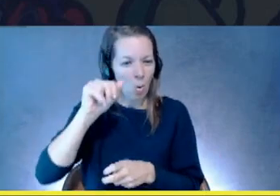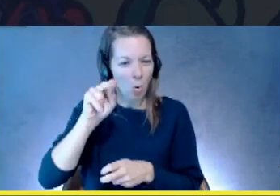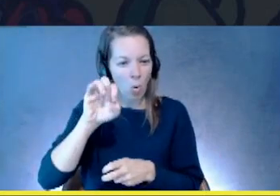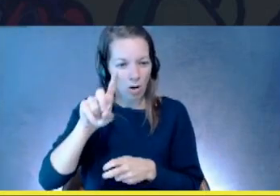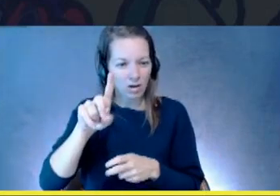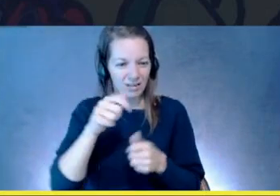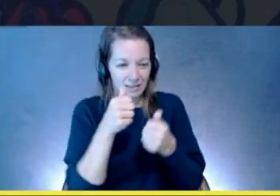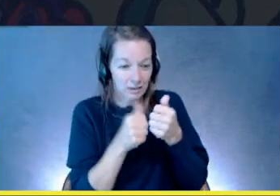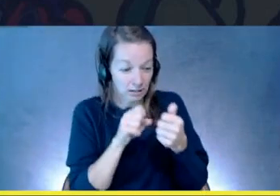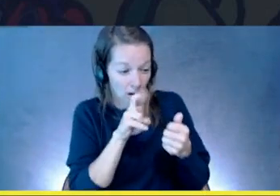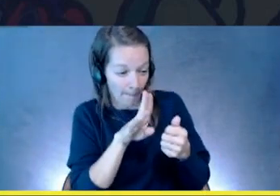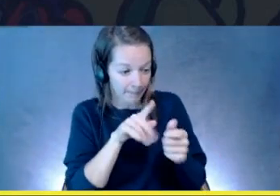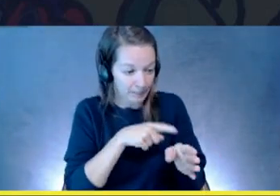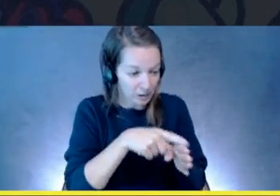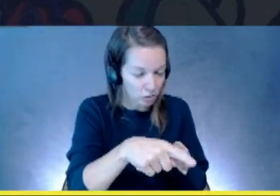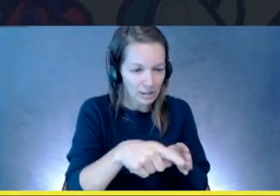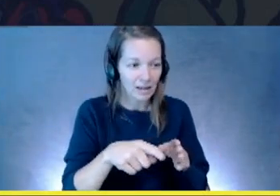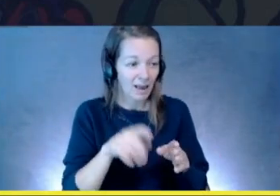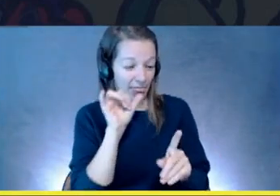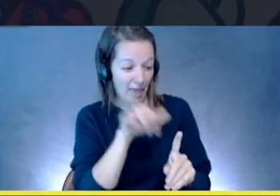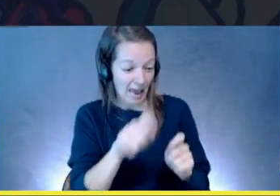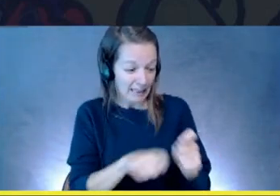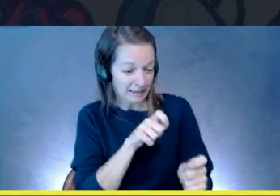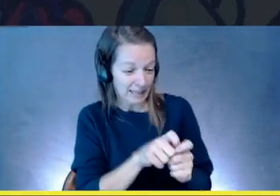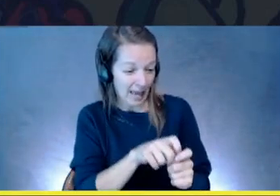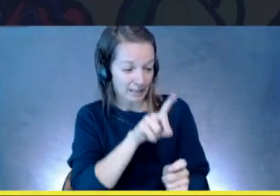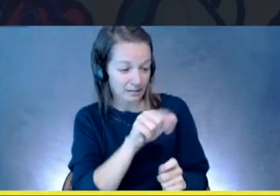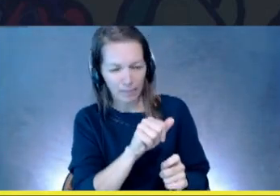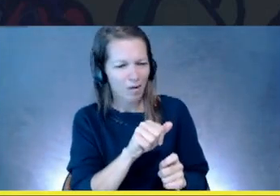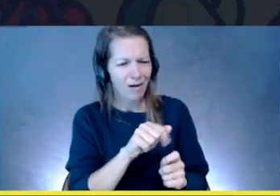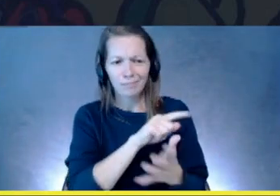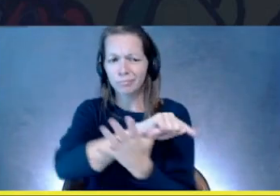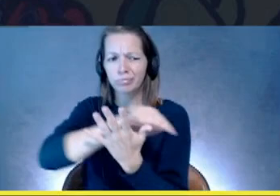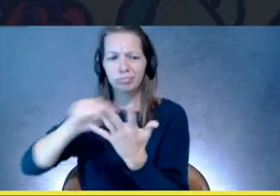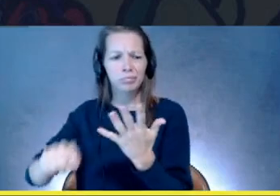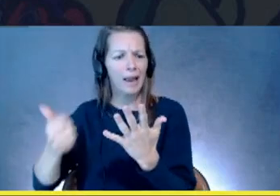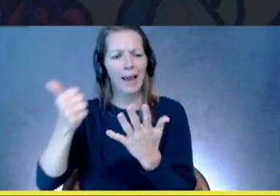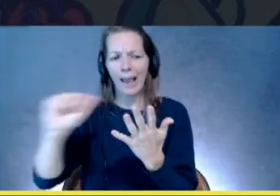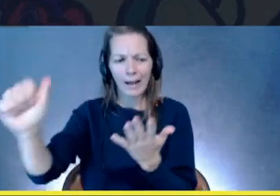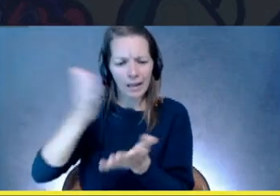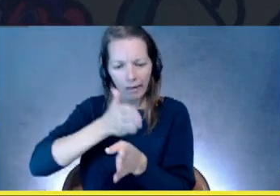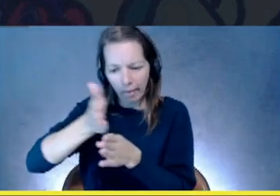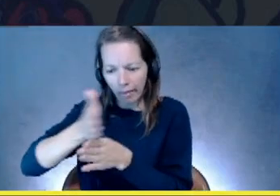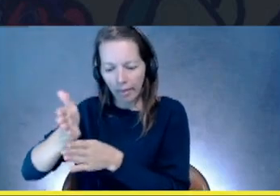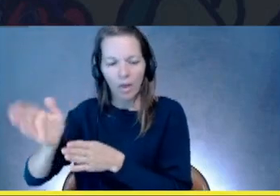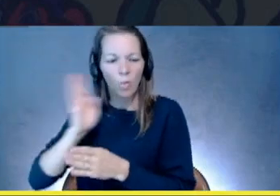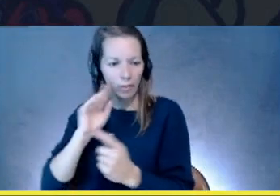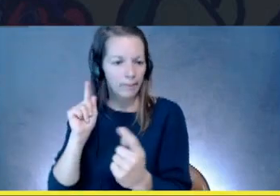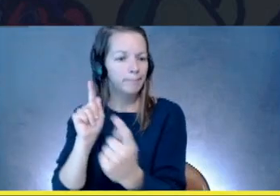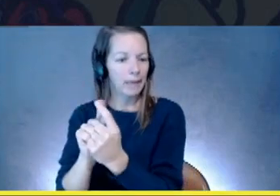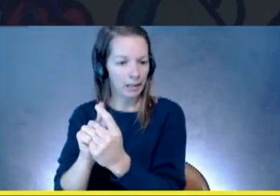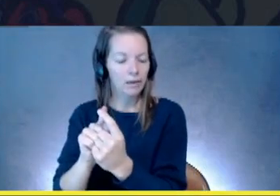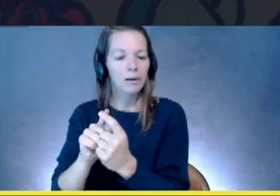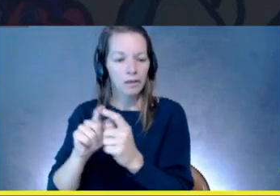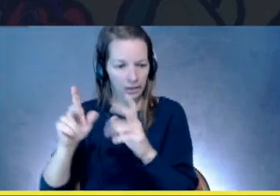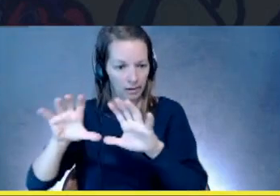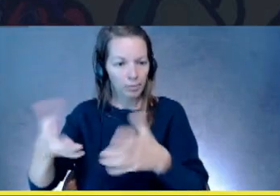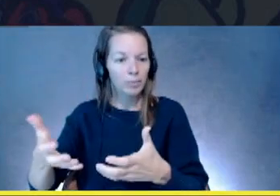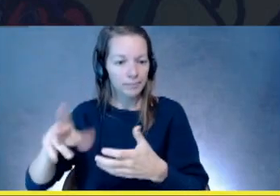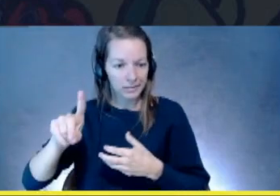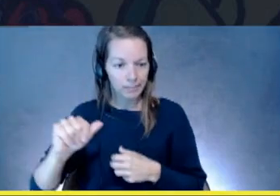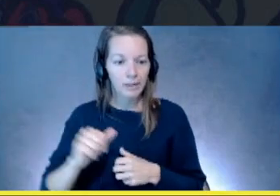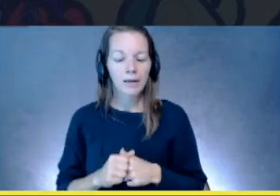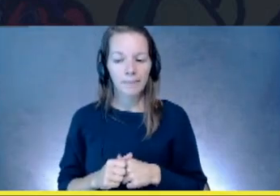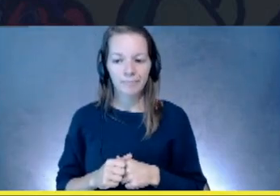it doesn't mean that you're not going to encounter somebody like myself and others with disabilities. And so really helping to change that mindset